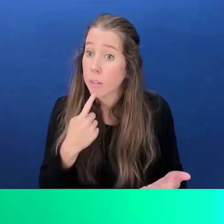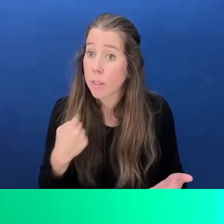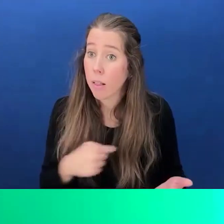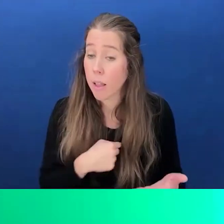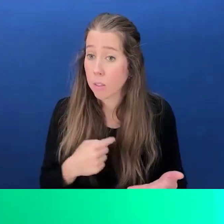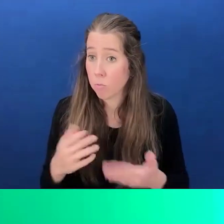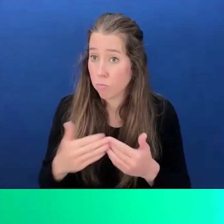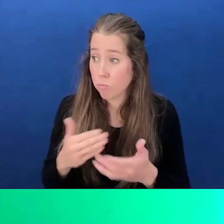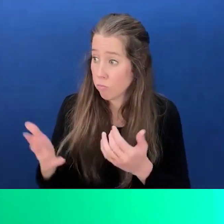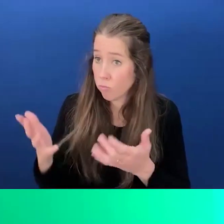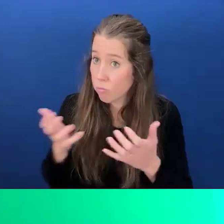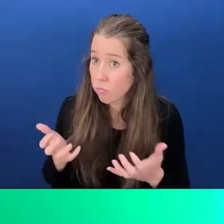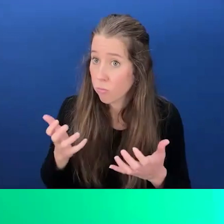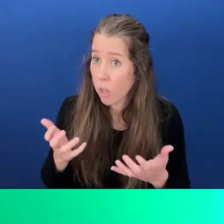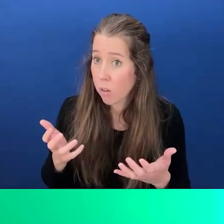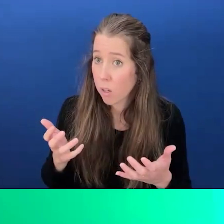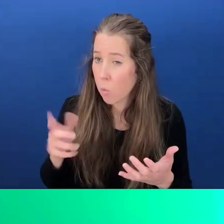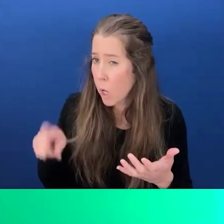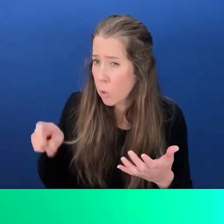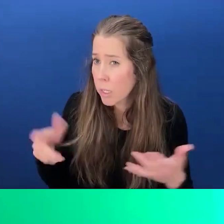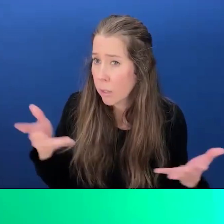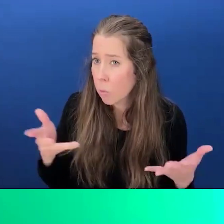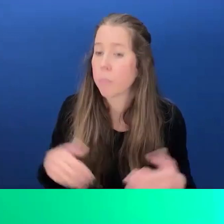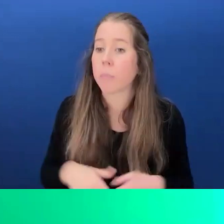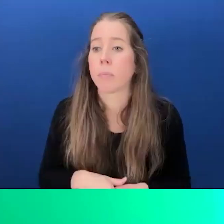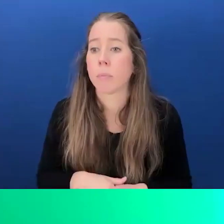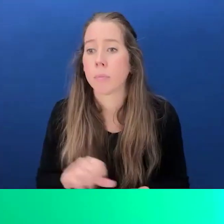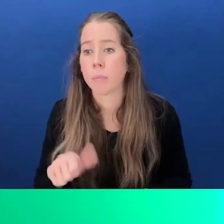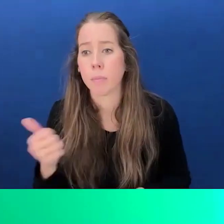want, right? Tell us what you need. So